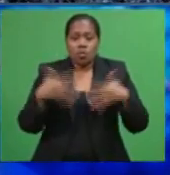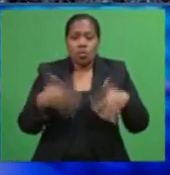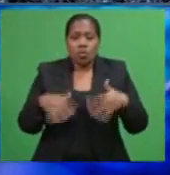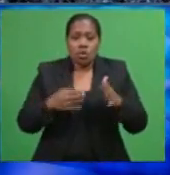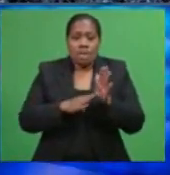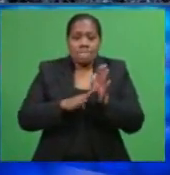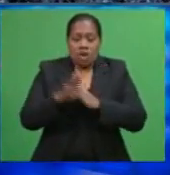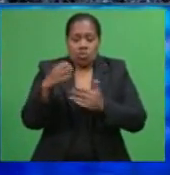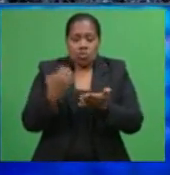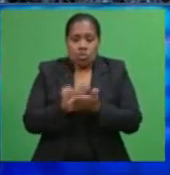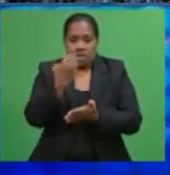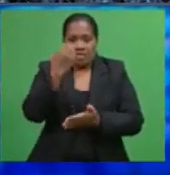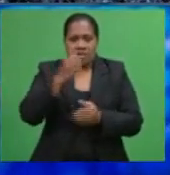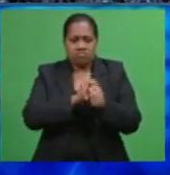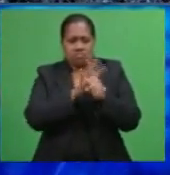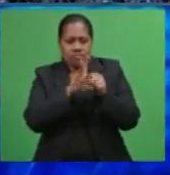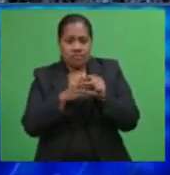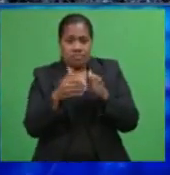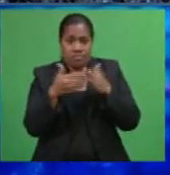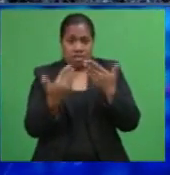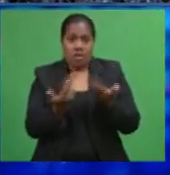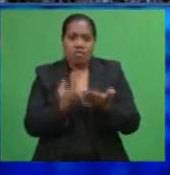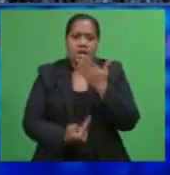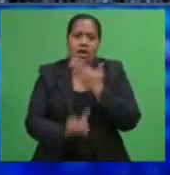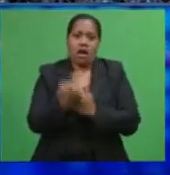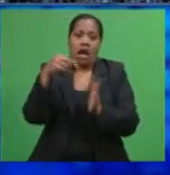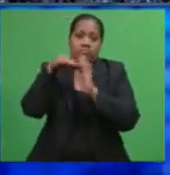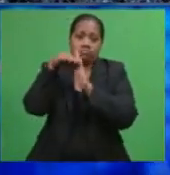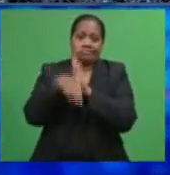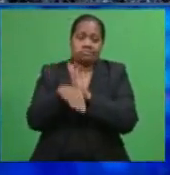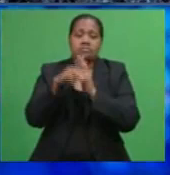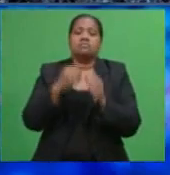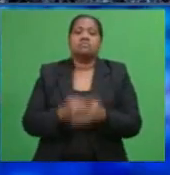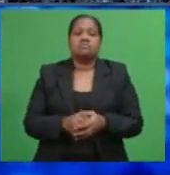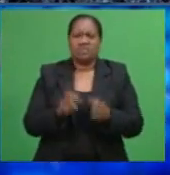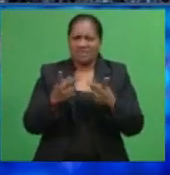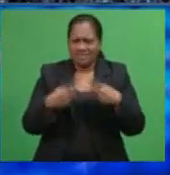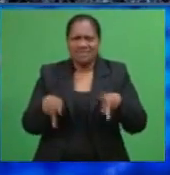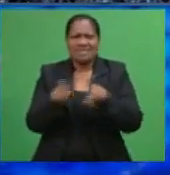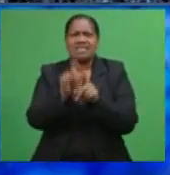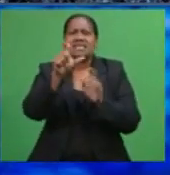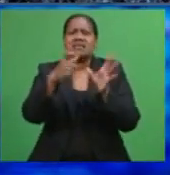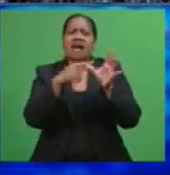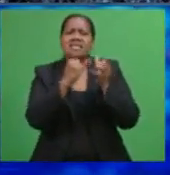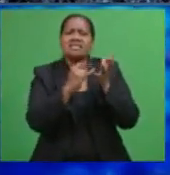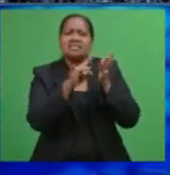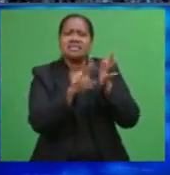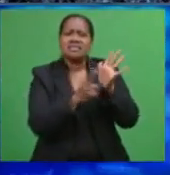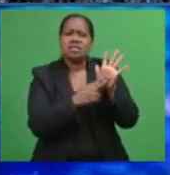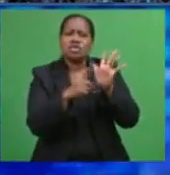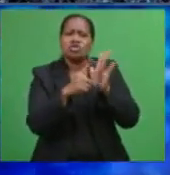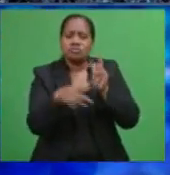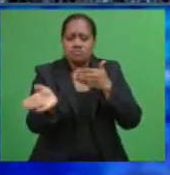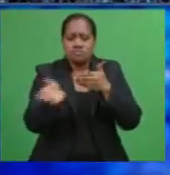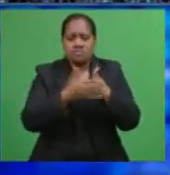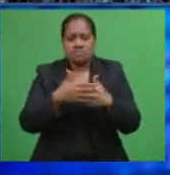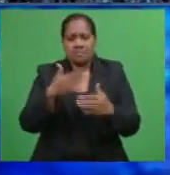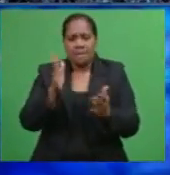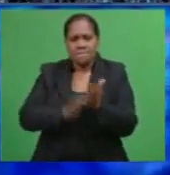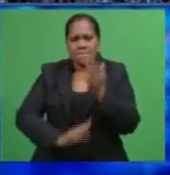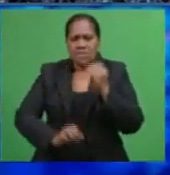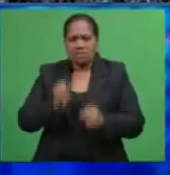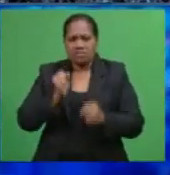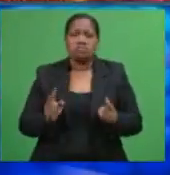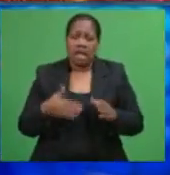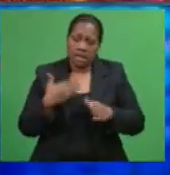COVID-19, but now the chips are down in a big way. Casinos have been closed since mid-March, and now the mayor is fighting to get the city back